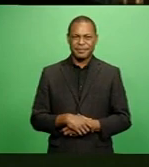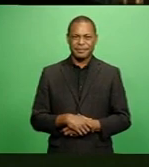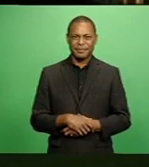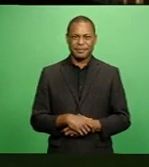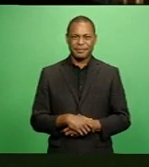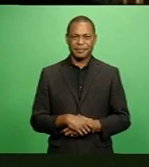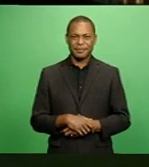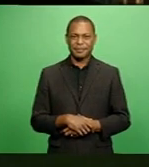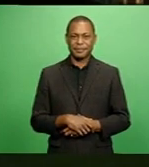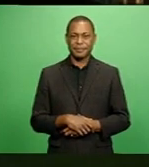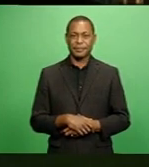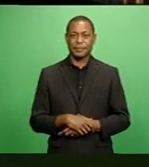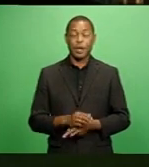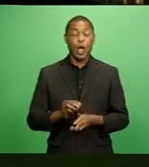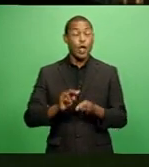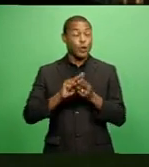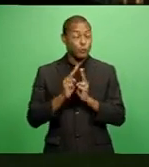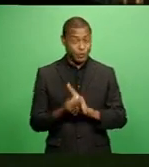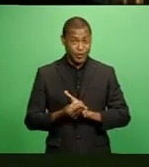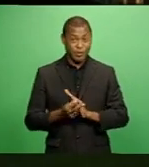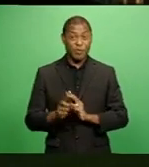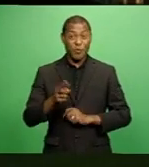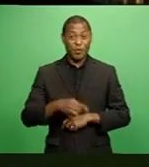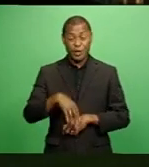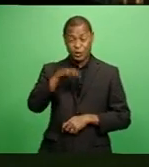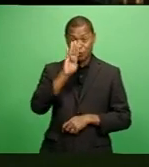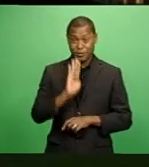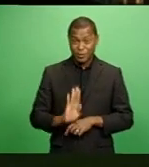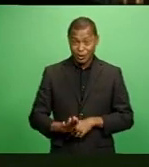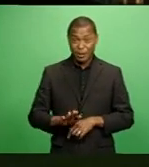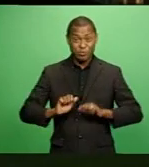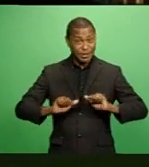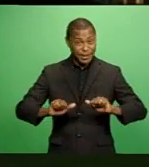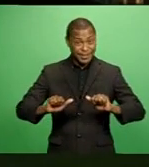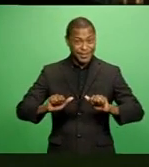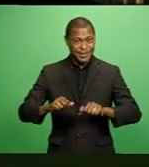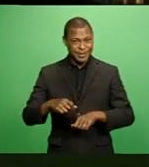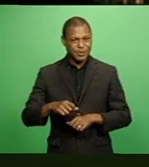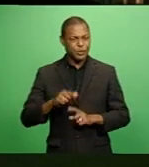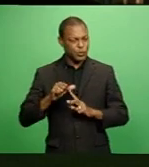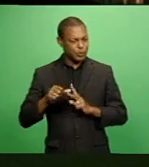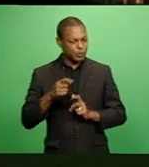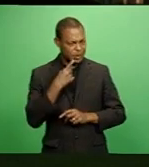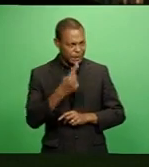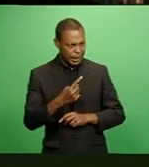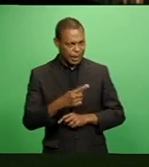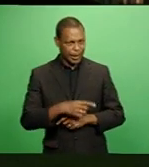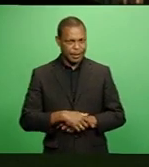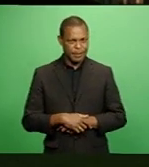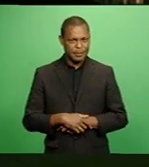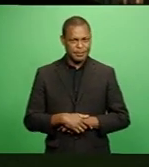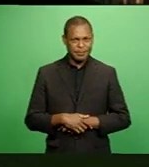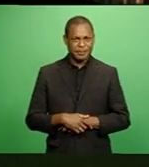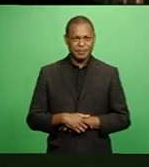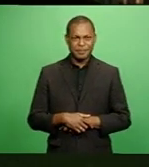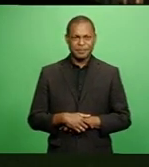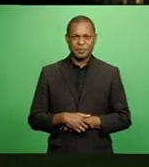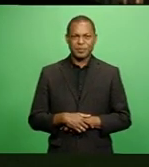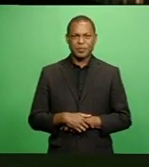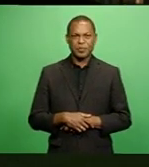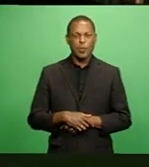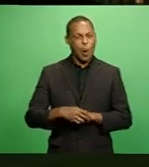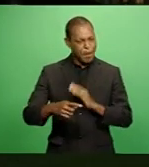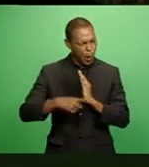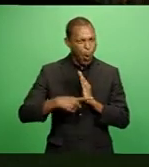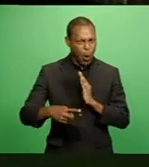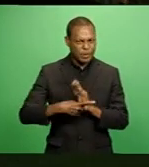Ateva UNICEF Chief Child Protection, Bridget Sonois, also says that there were also a lot of positive